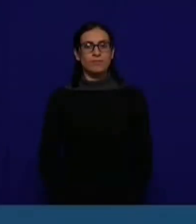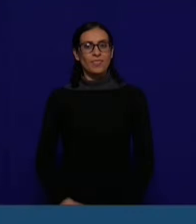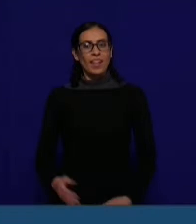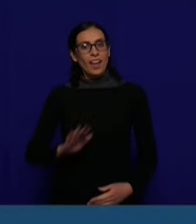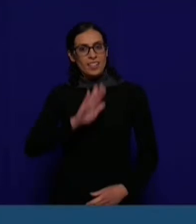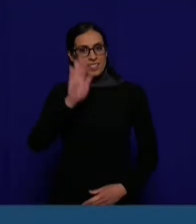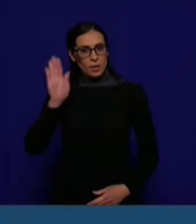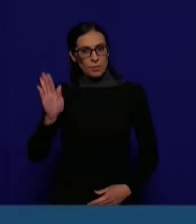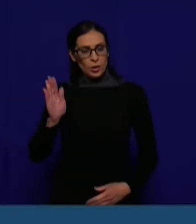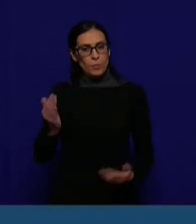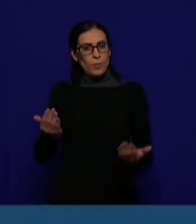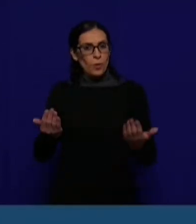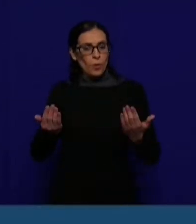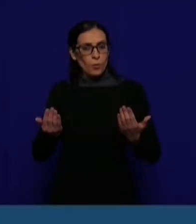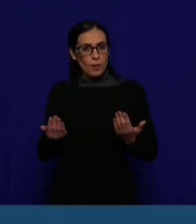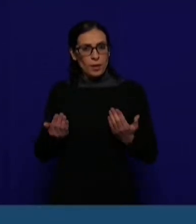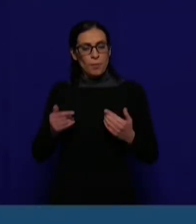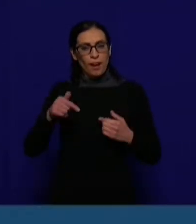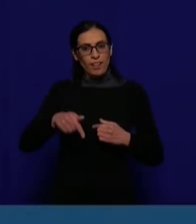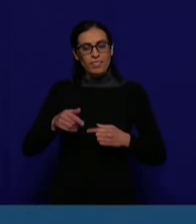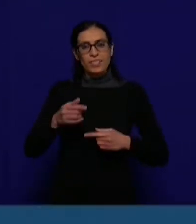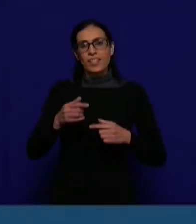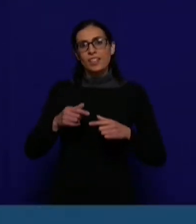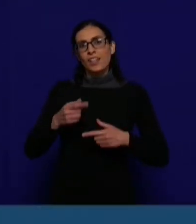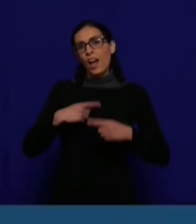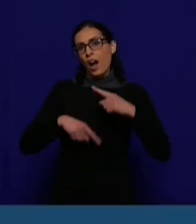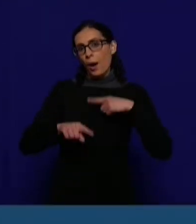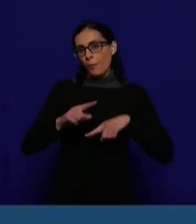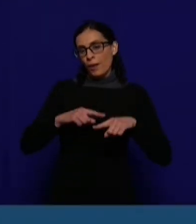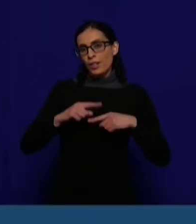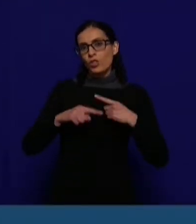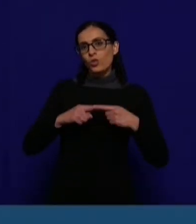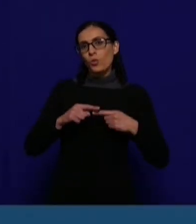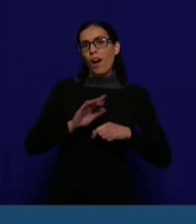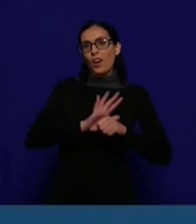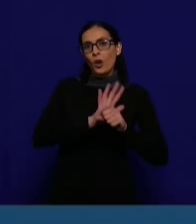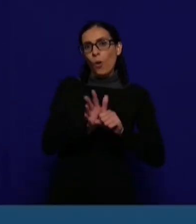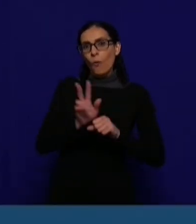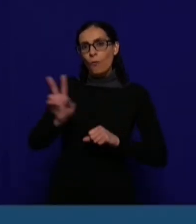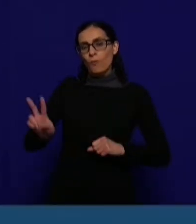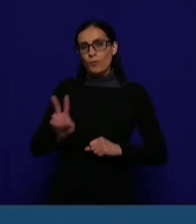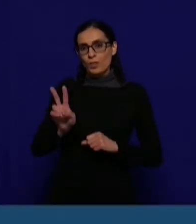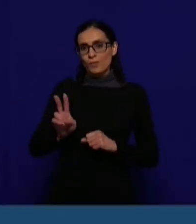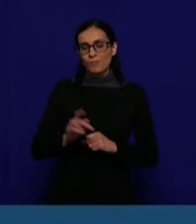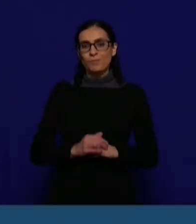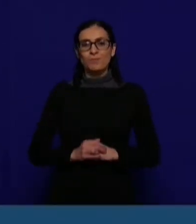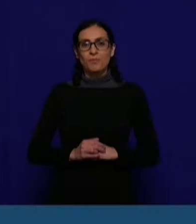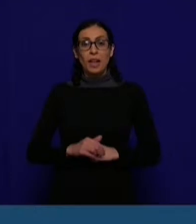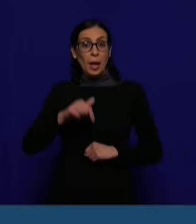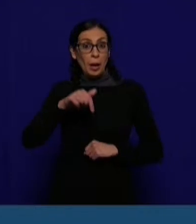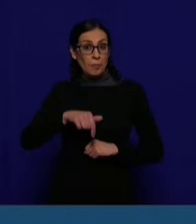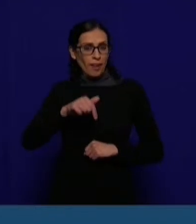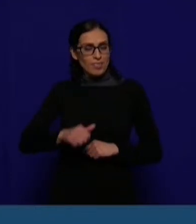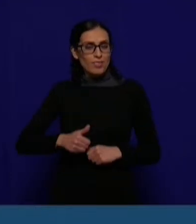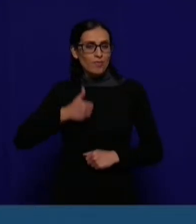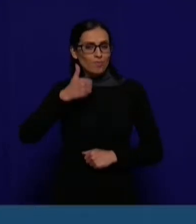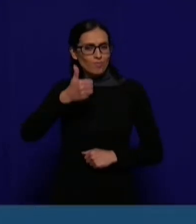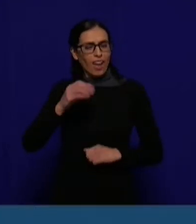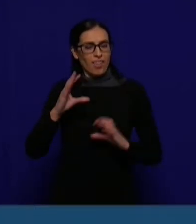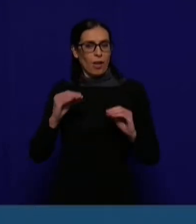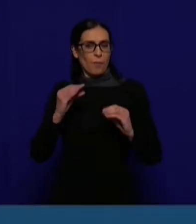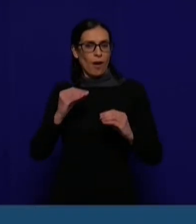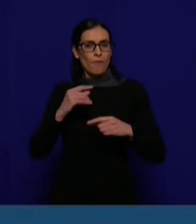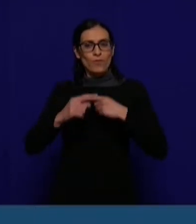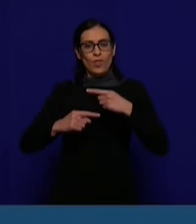Insellmilkom, nilqakom għal dan il-bulletin mediku dwar il-COVID. Għaddin tajab ħafna fit-tilqim dwar il-COVID